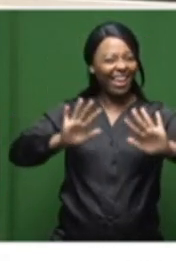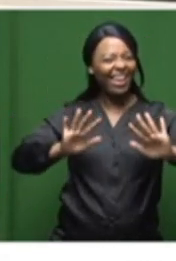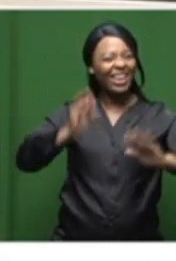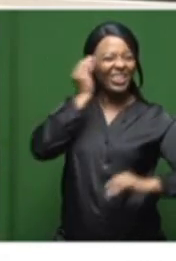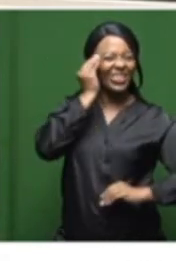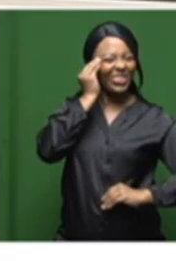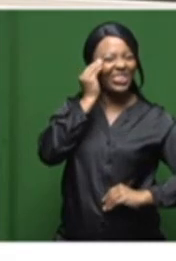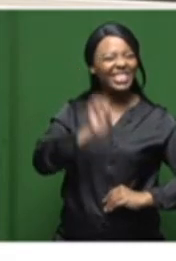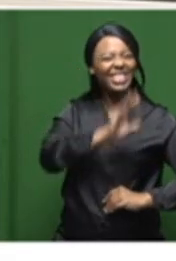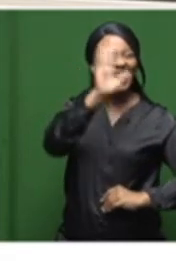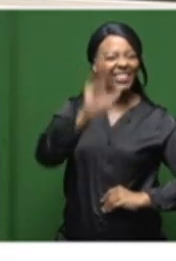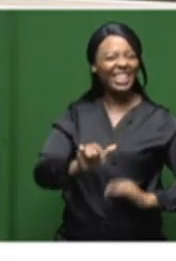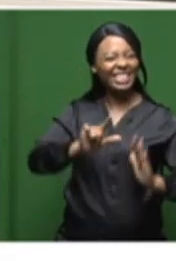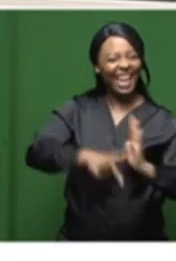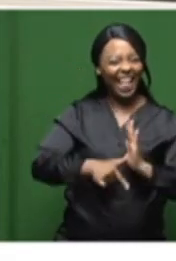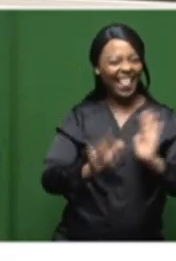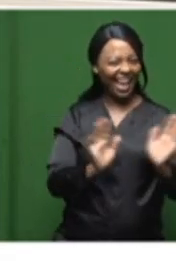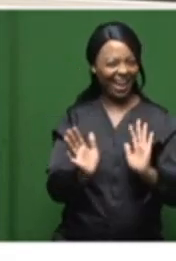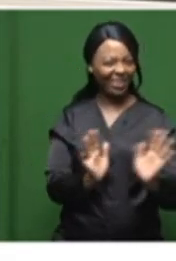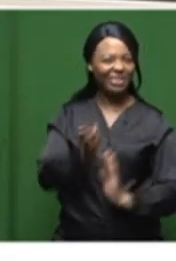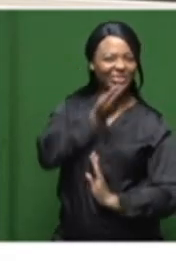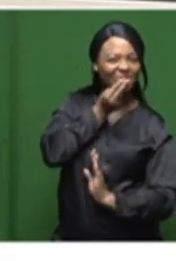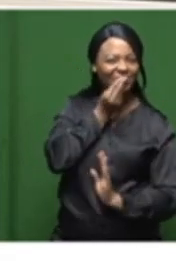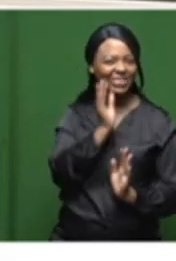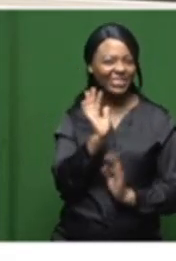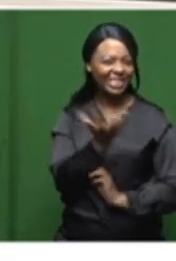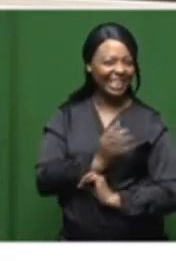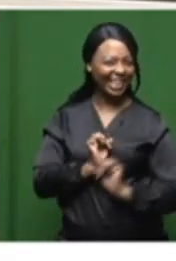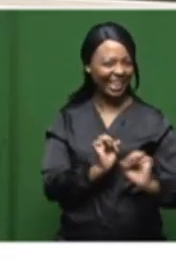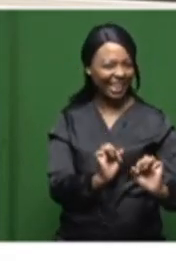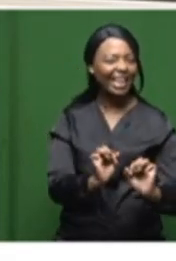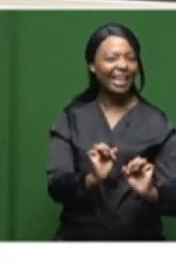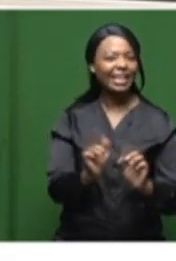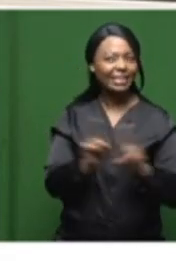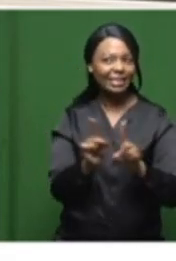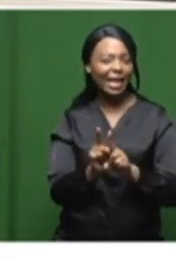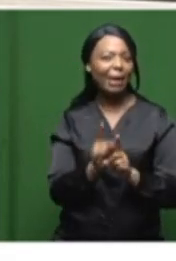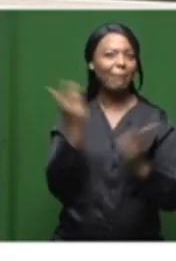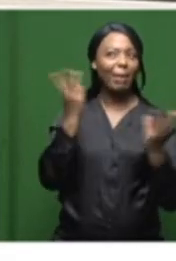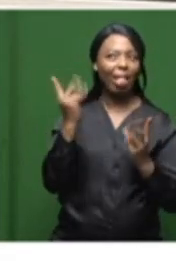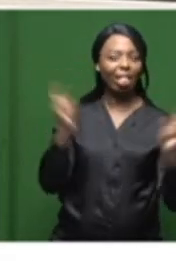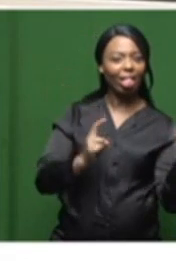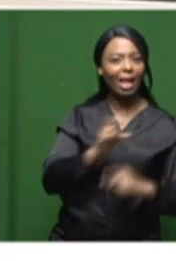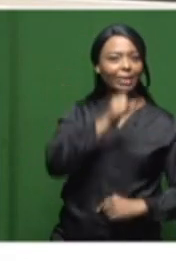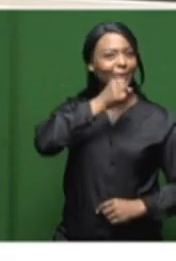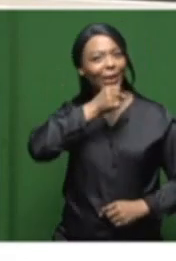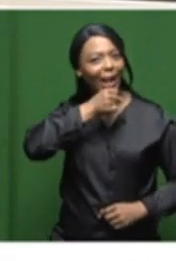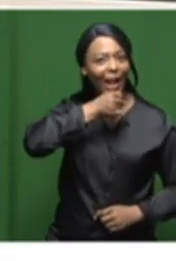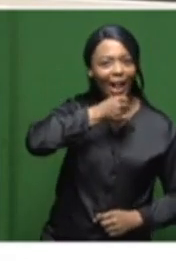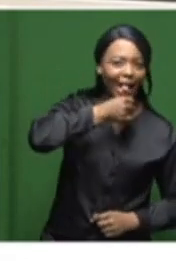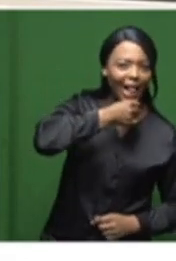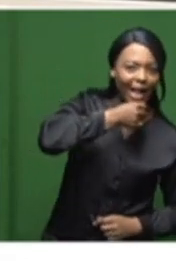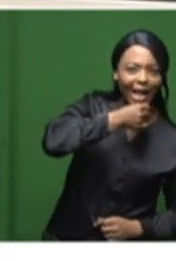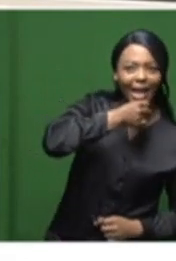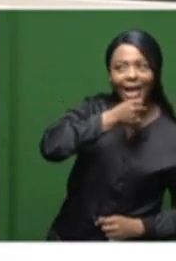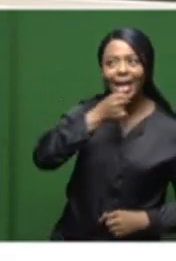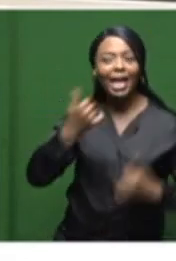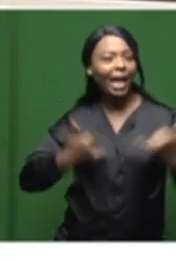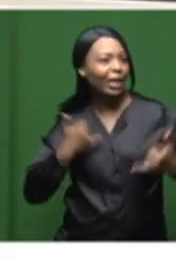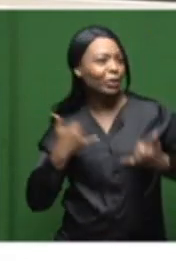and we'll be having like beautiful music performances while people can still enjoy the art on Sundays,